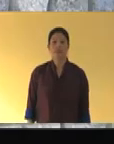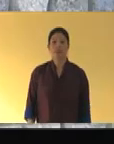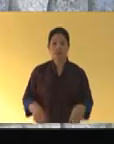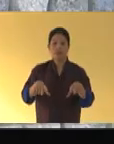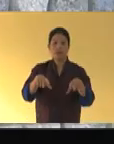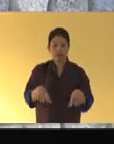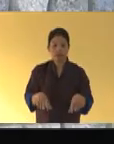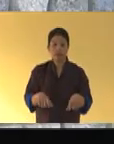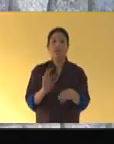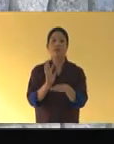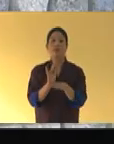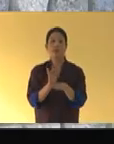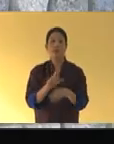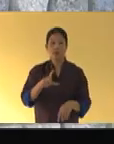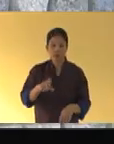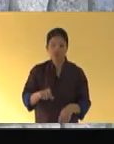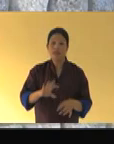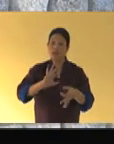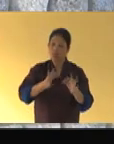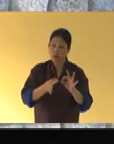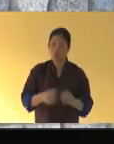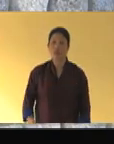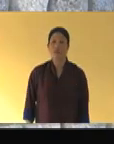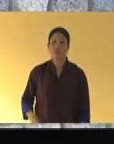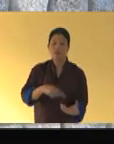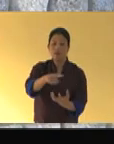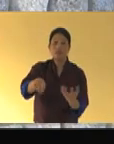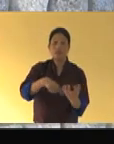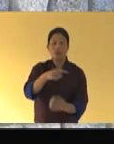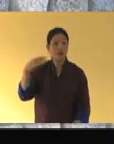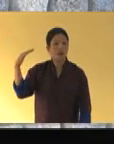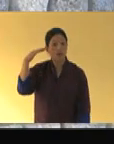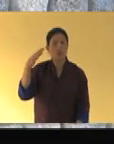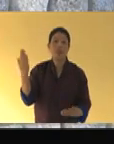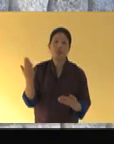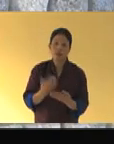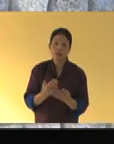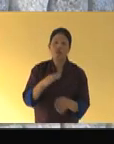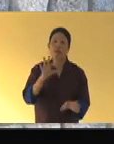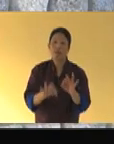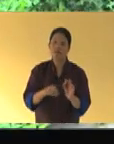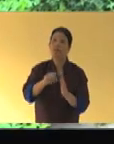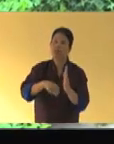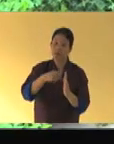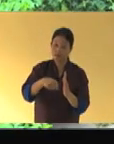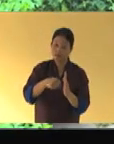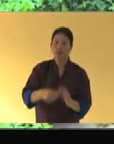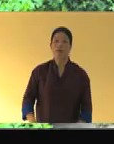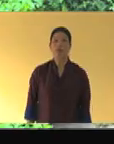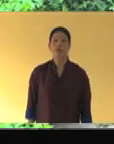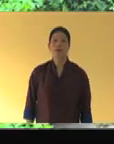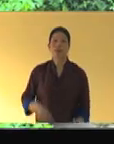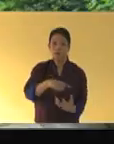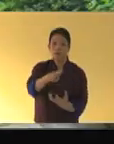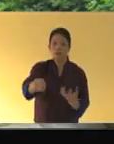To emphasize on the importance of biodiversity conservation, the Royal Botanical Garden recently inaugurated the Biodiversity